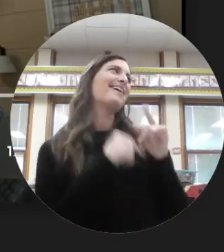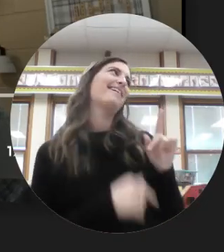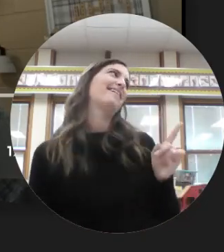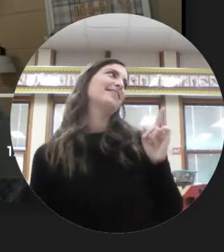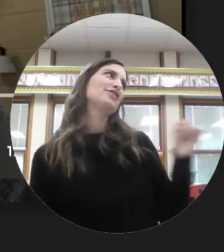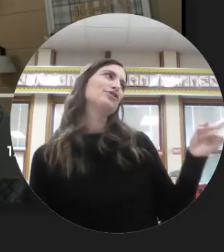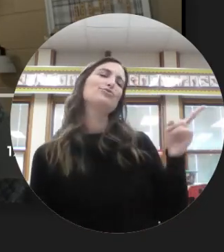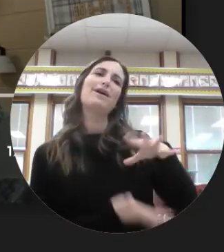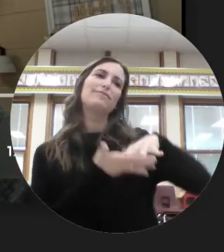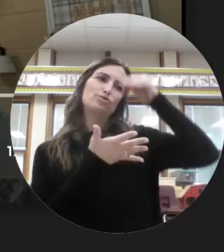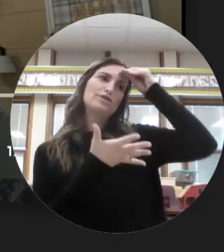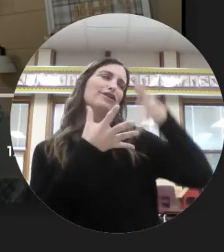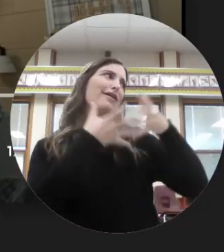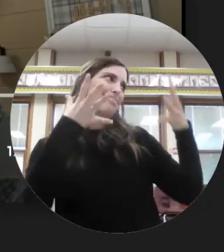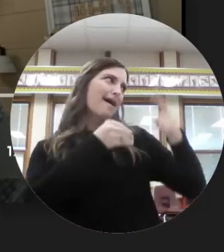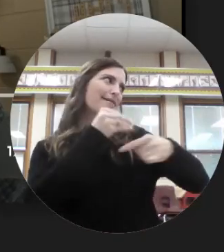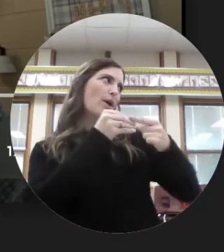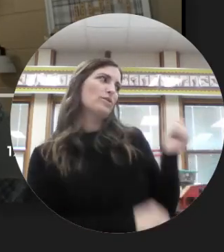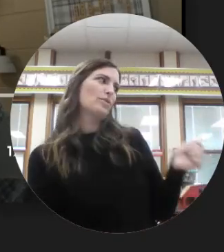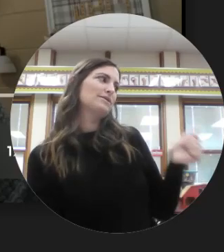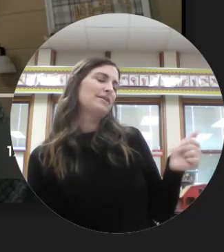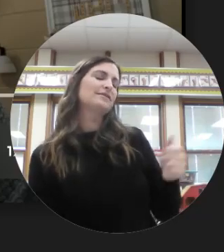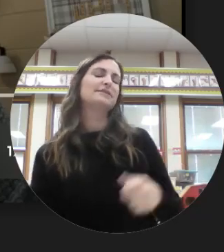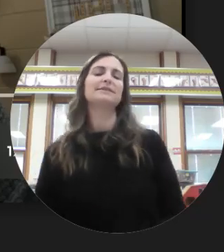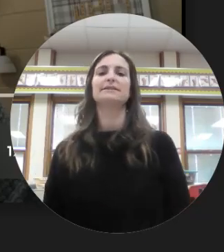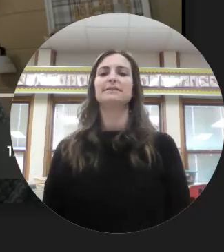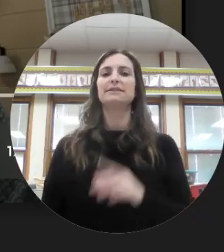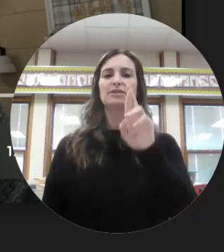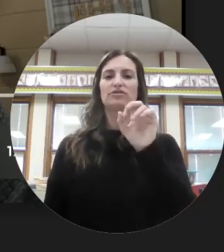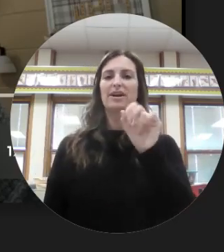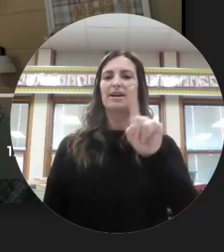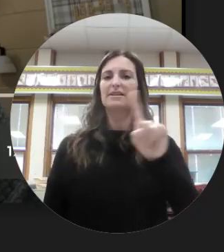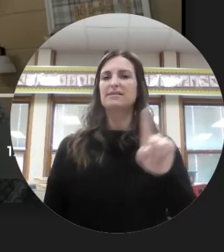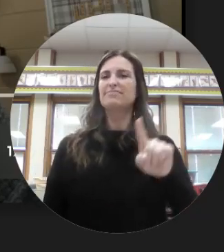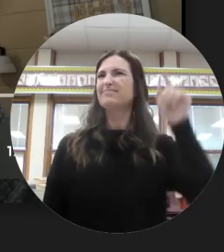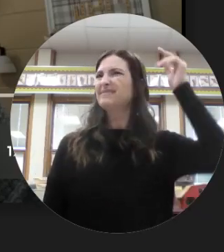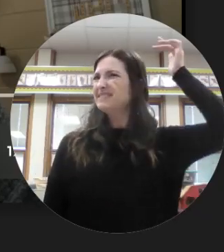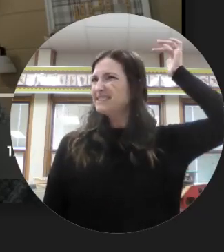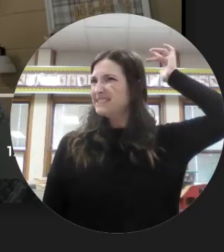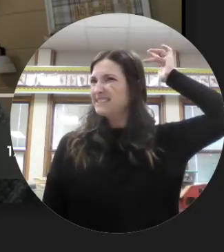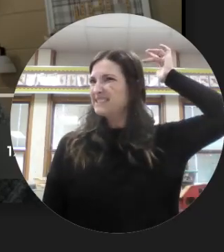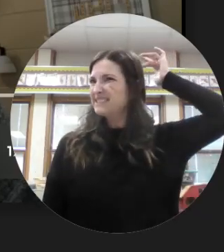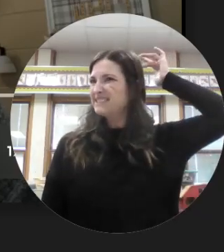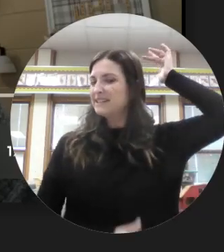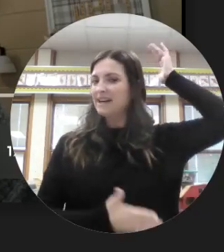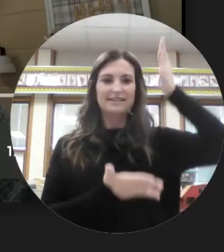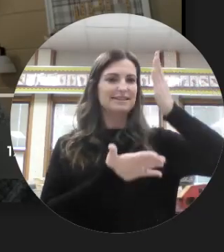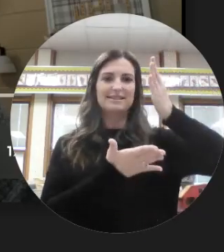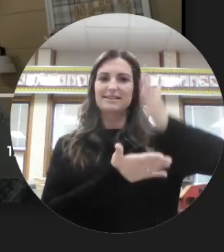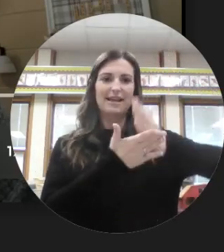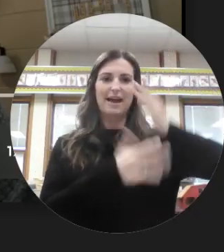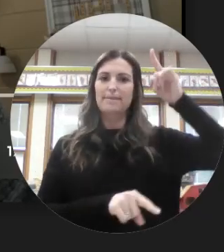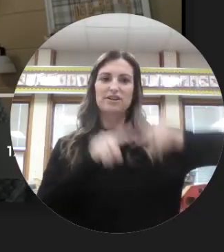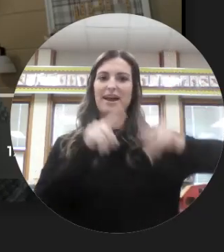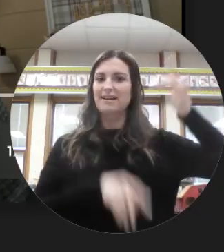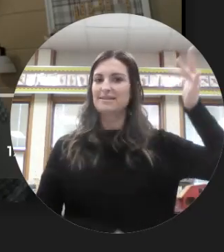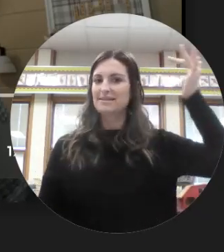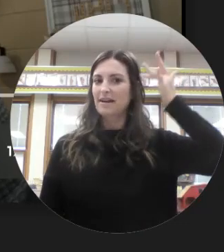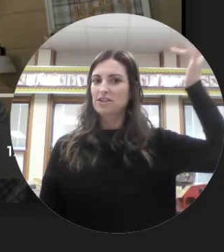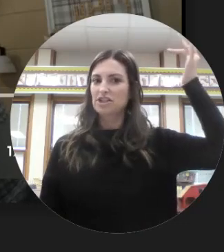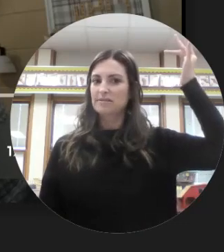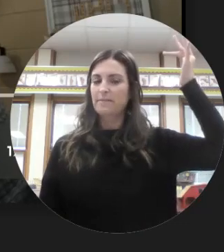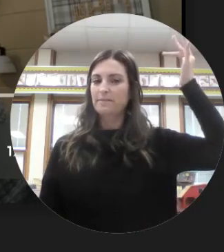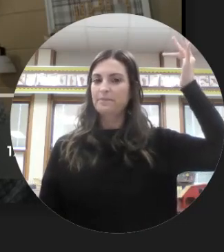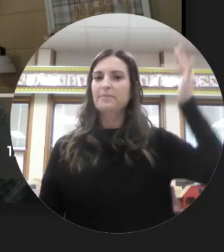have so much to learn about yourself." Roz reached for the button on her head, but her hand automatically stopped before she could touch it.